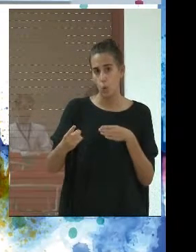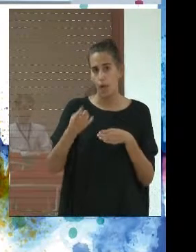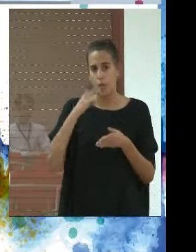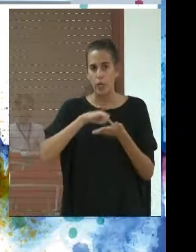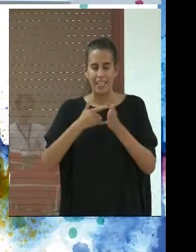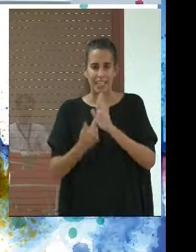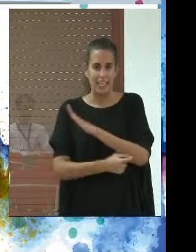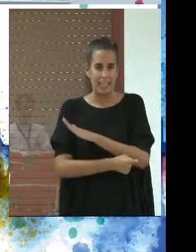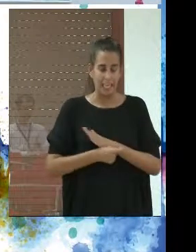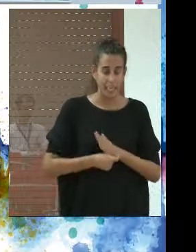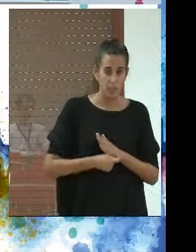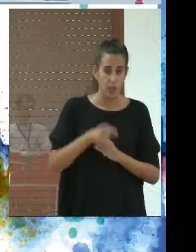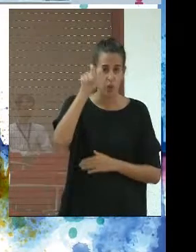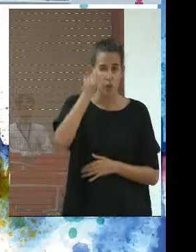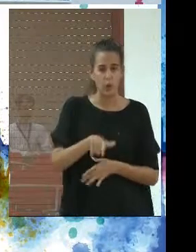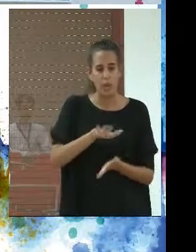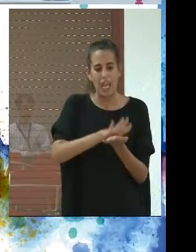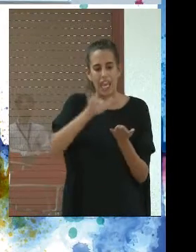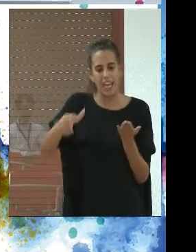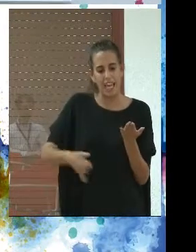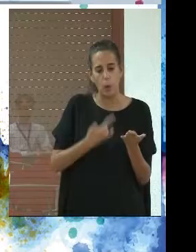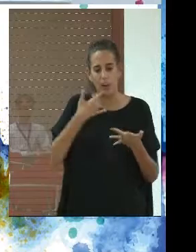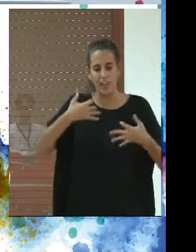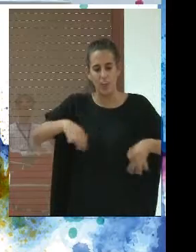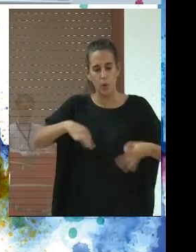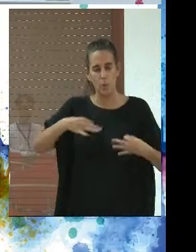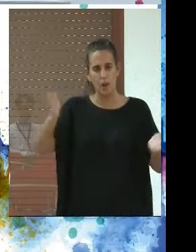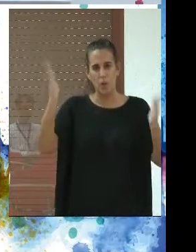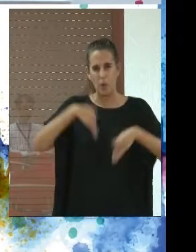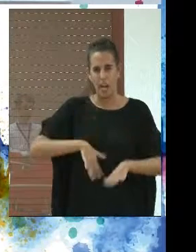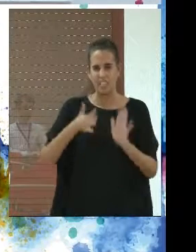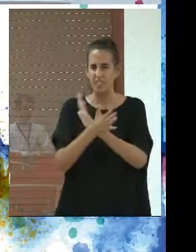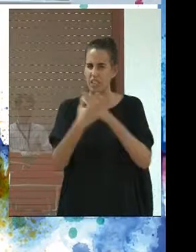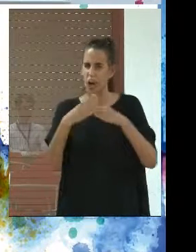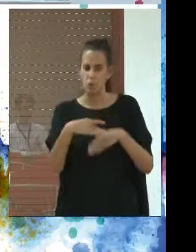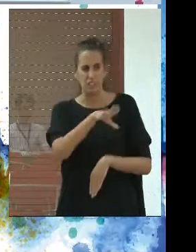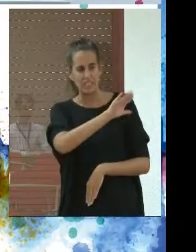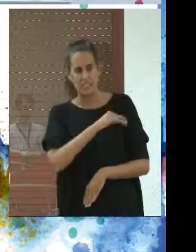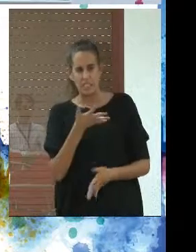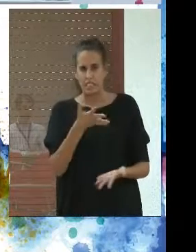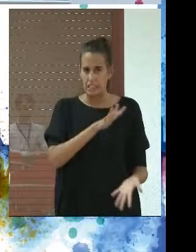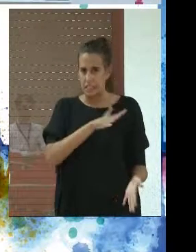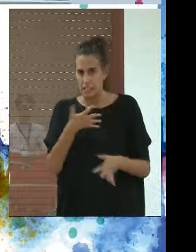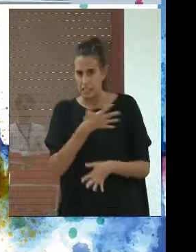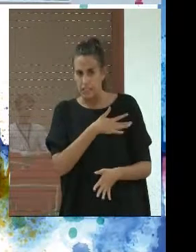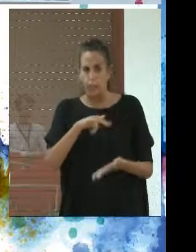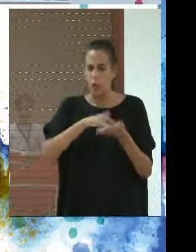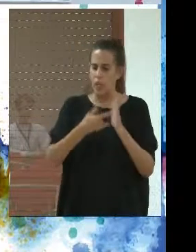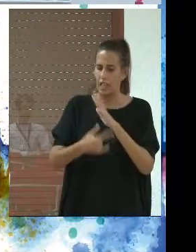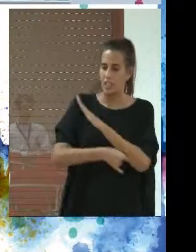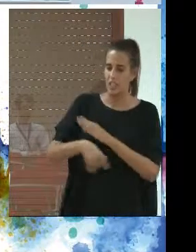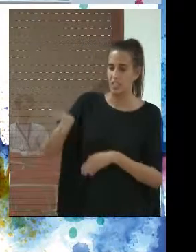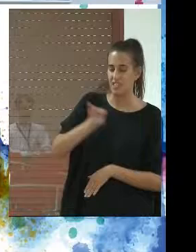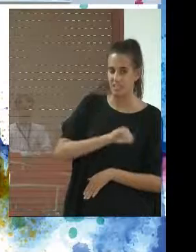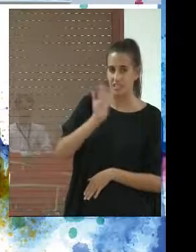user, it's the engineer who uses a very complex language, which the user doesn't understand, a technical language,